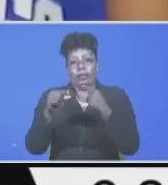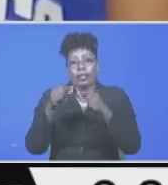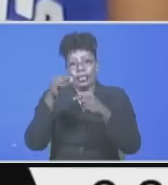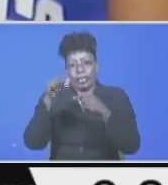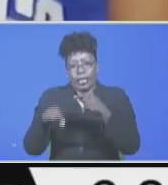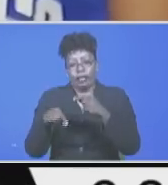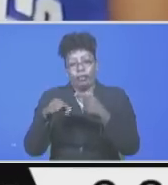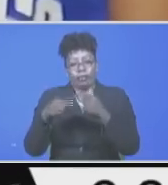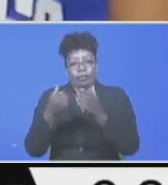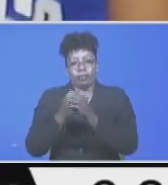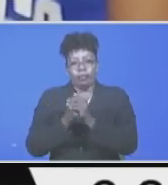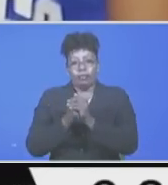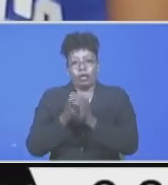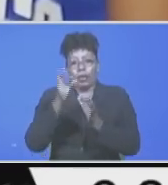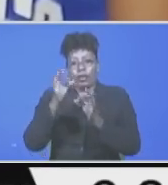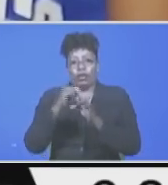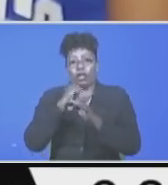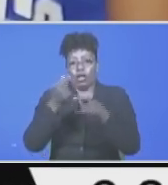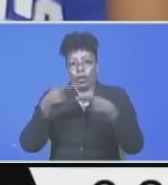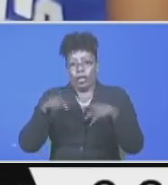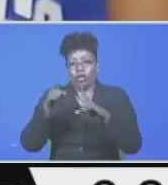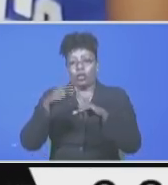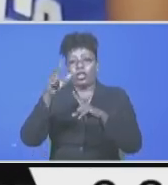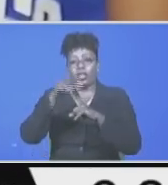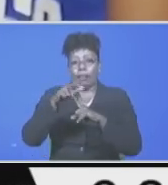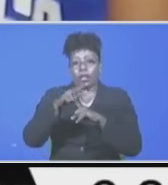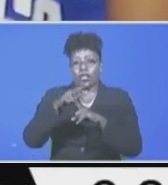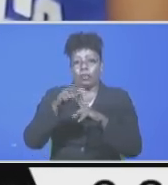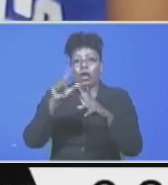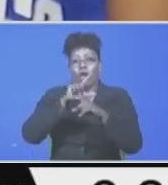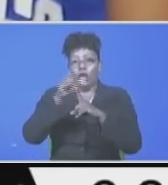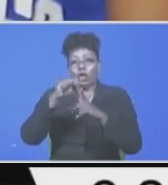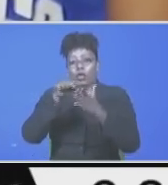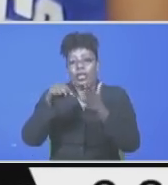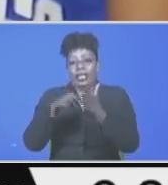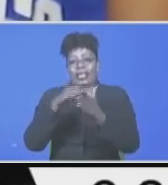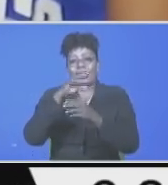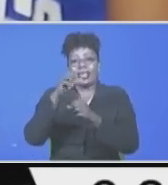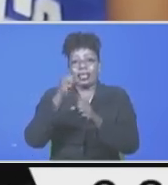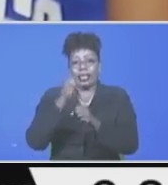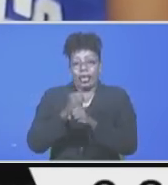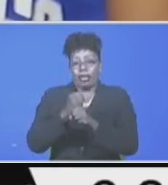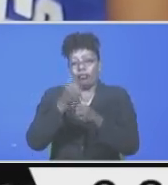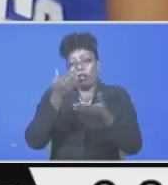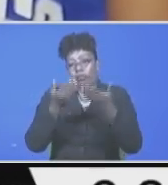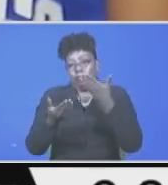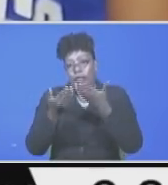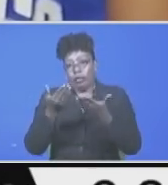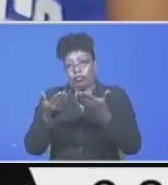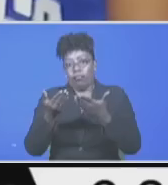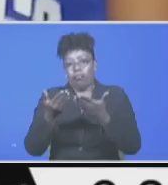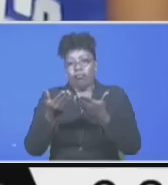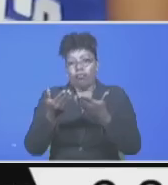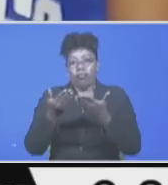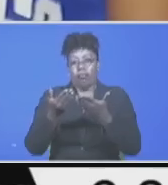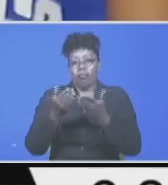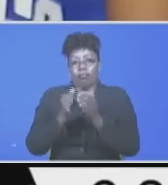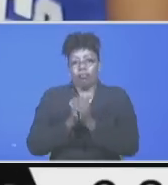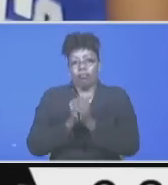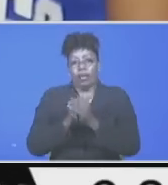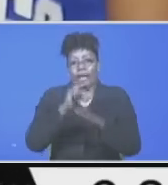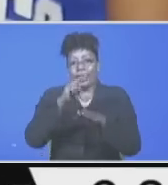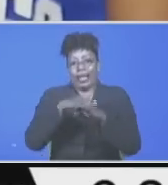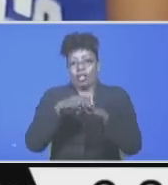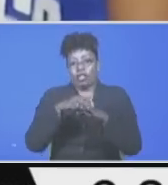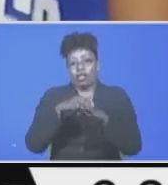playoffs. So really, if we're not going to the championship locally this year and possibly even on to a national